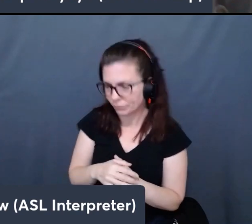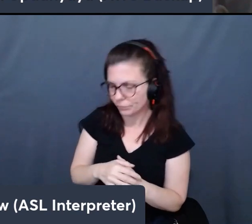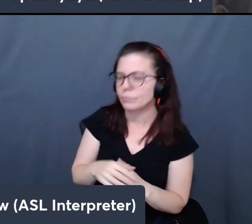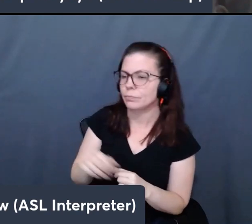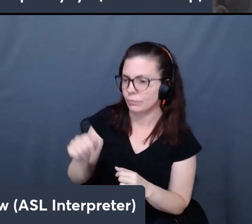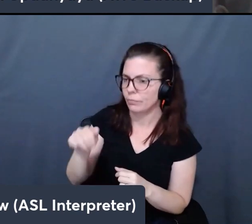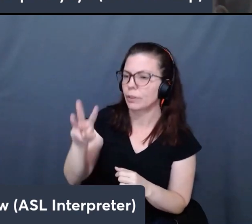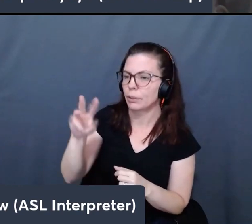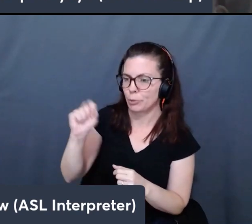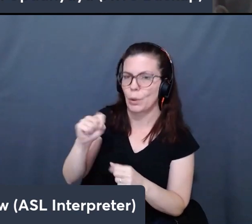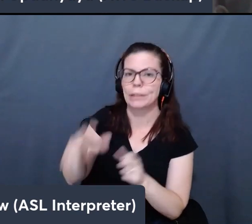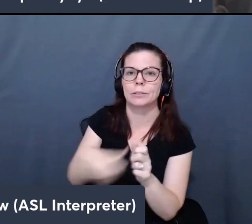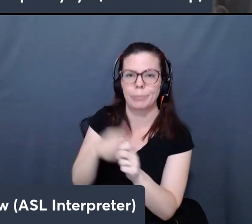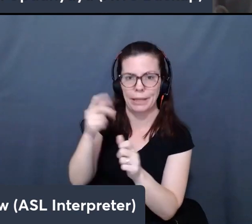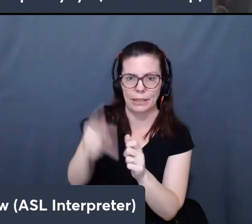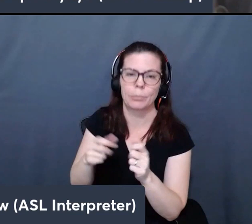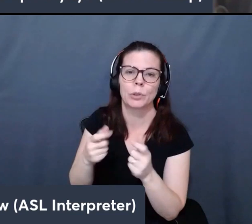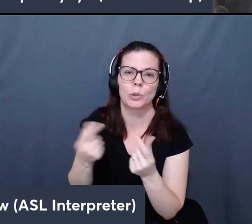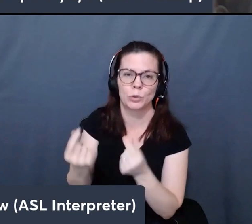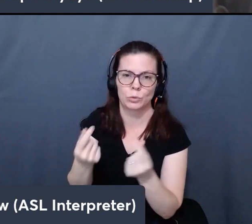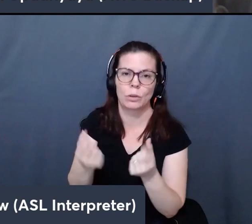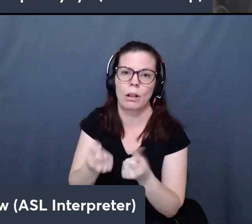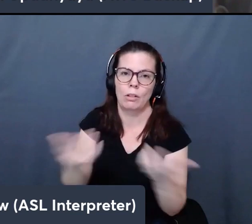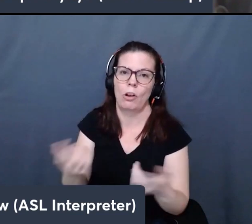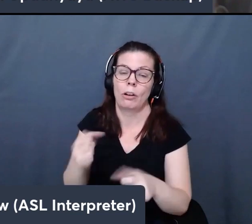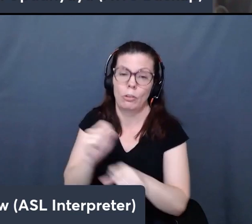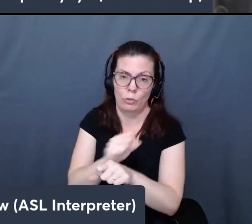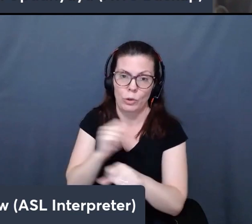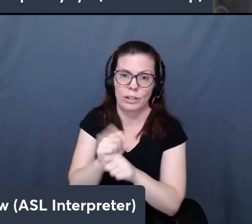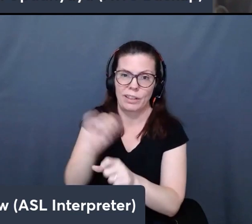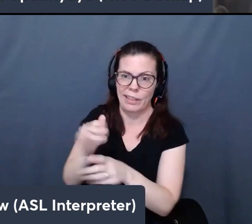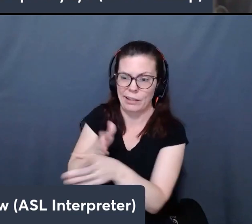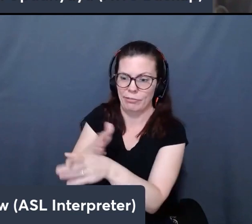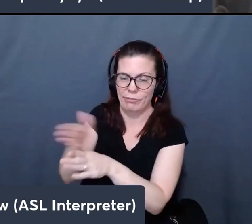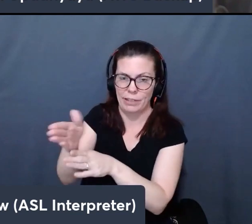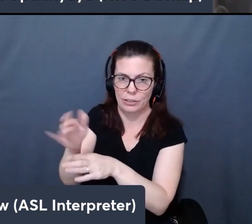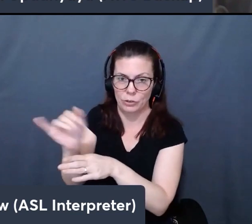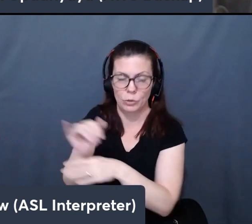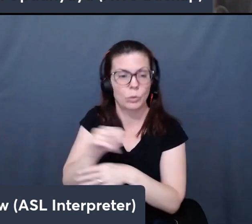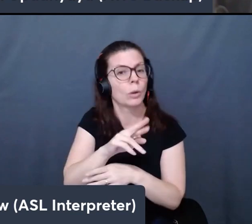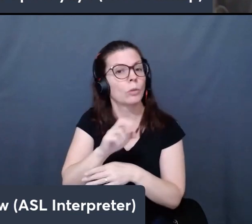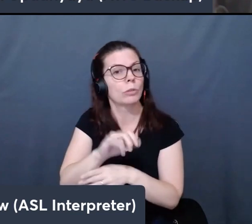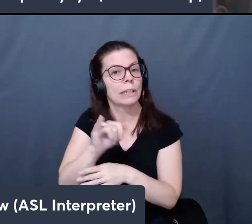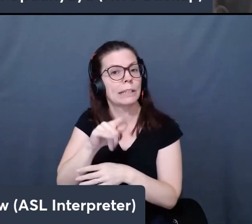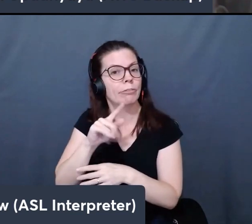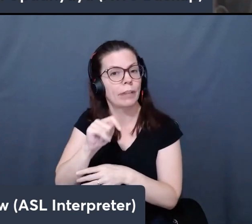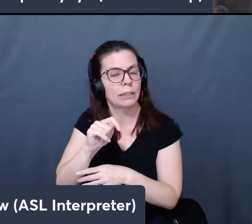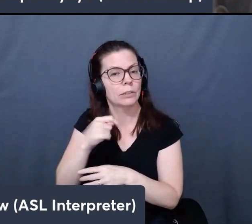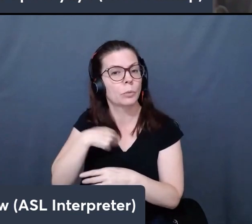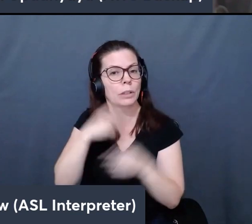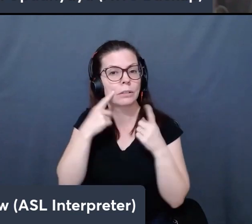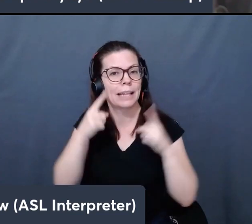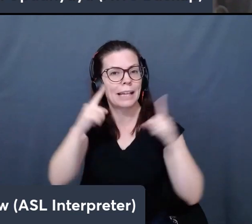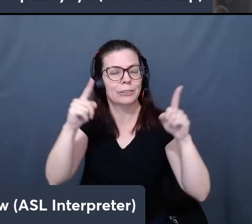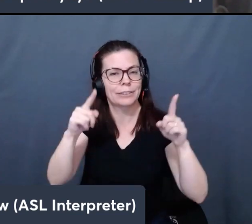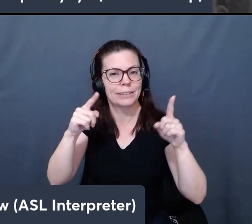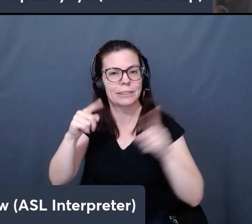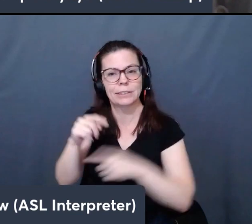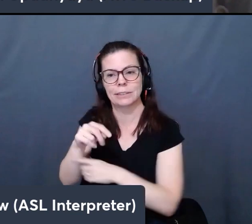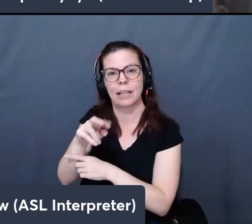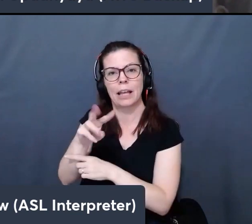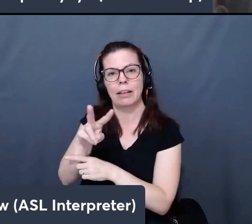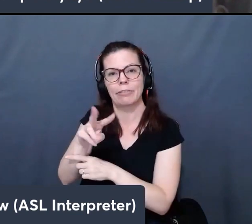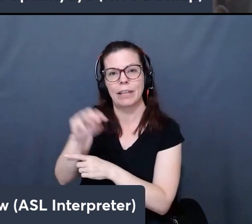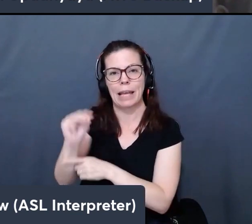is doing a lot of work in that field also. This reInvent, we are announcing backup for VMware that is running